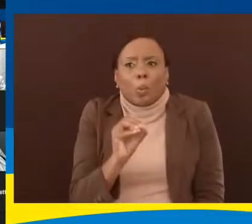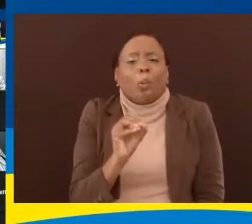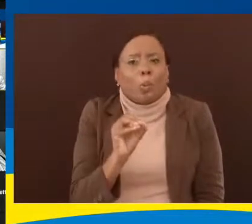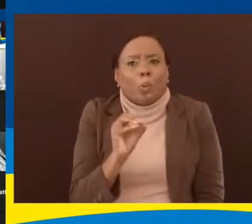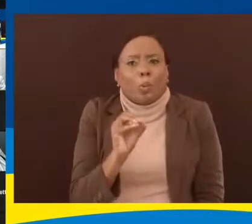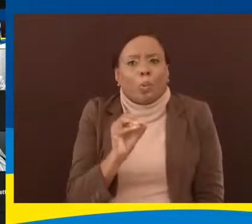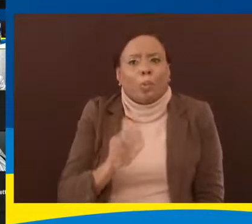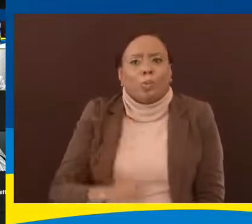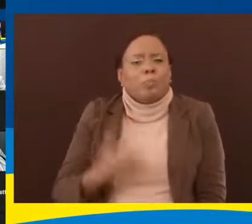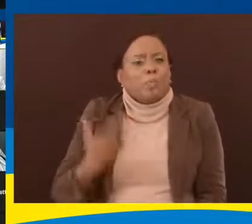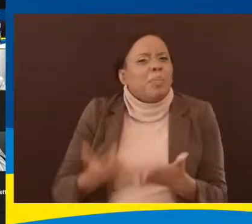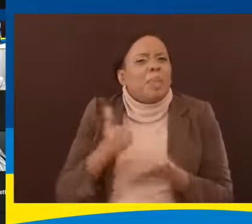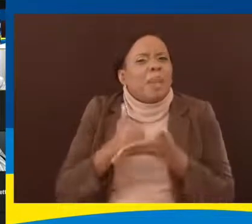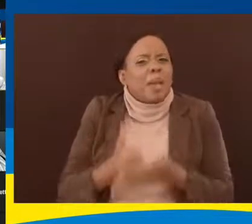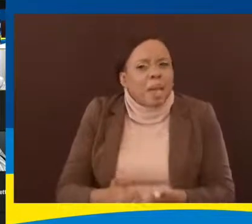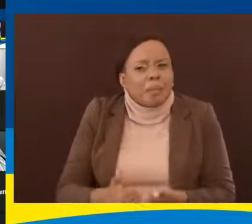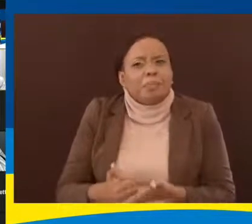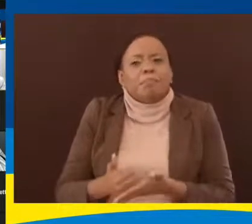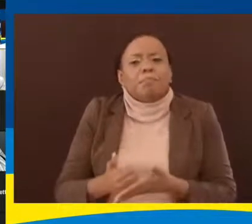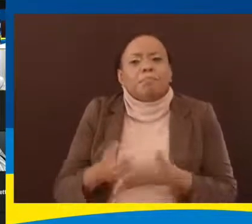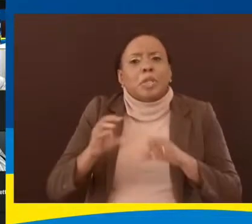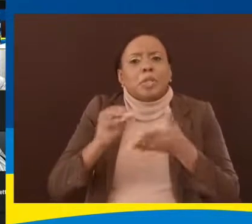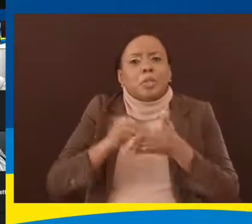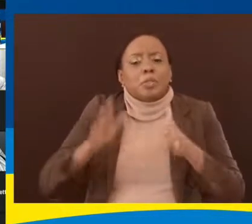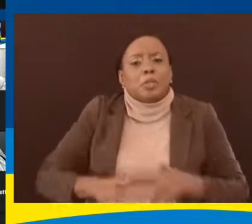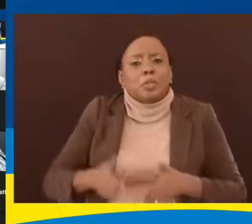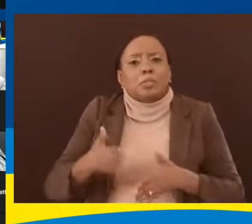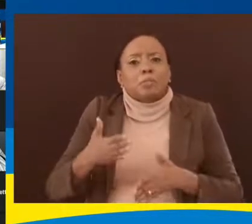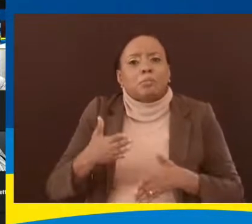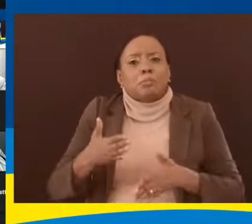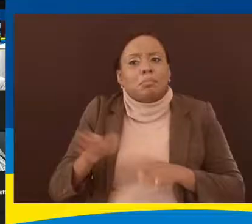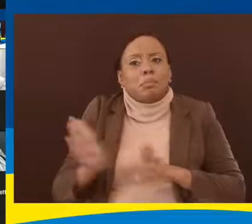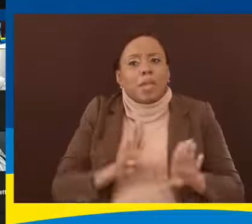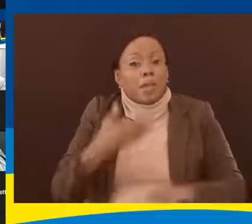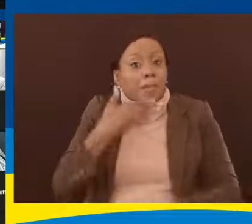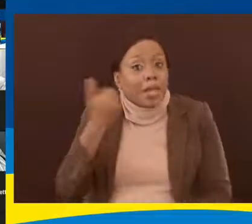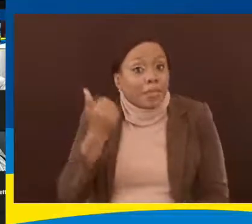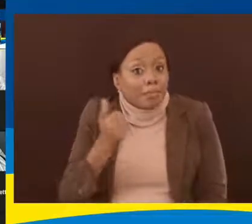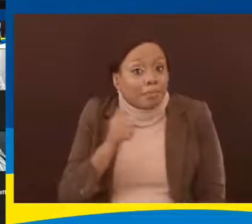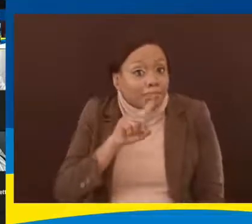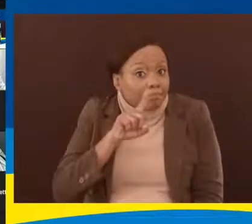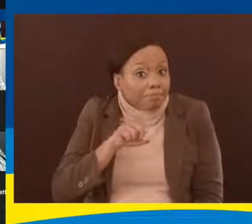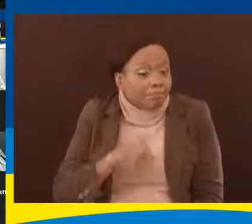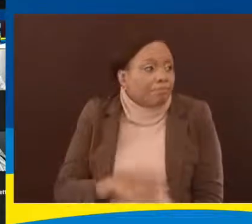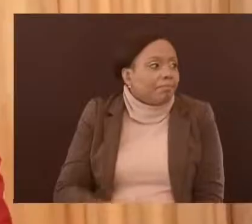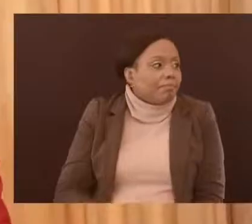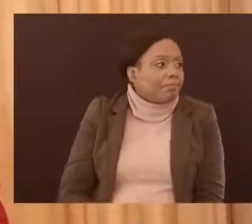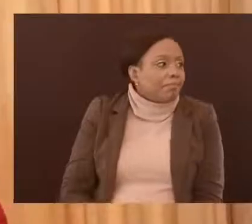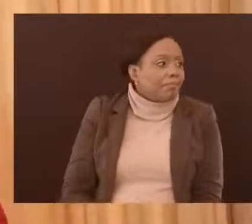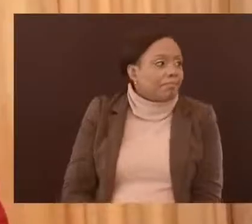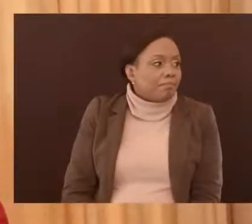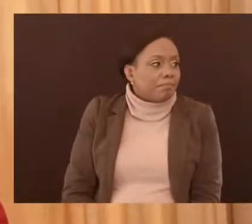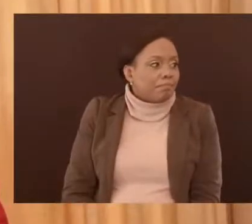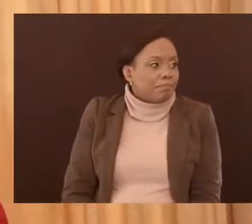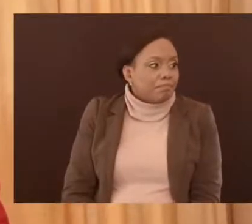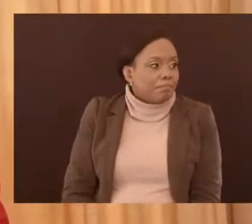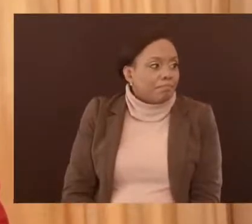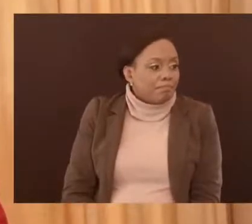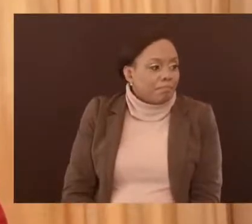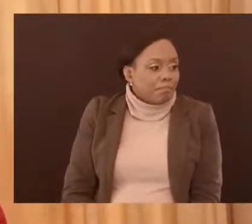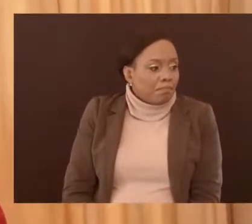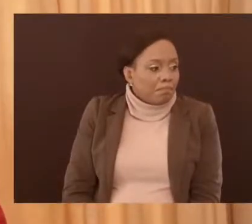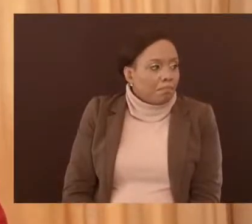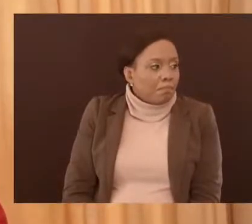not aid in helping to create a more cohesive environment. Wendy, let me just put this in a